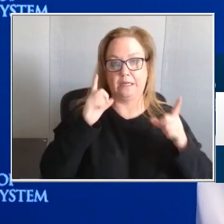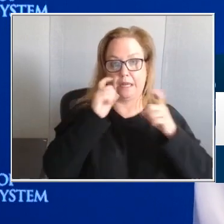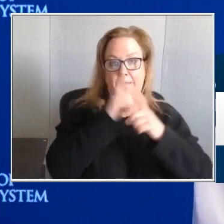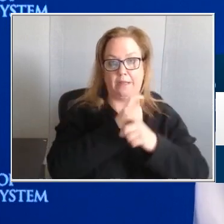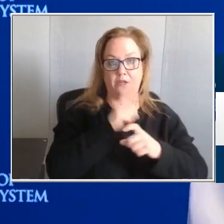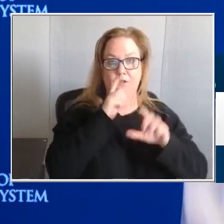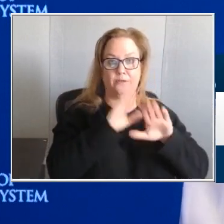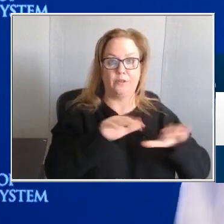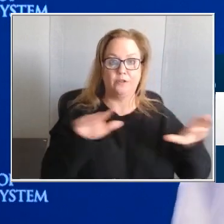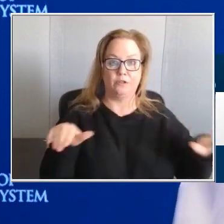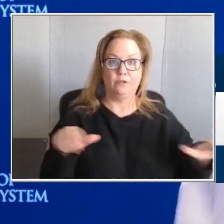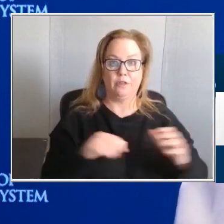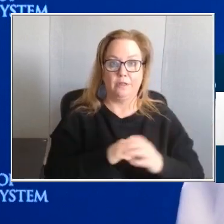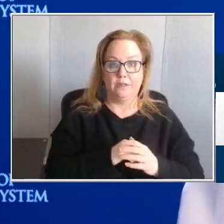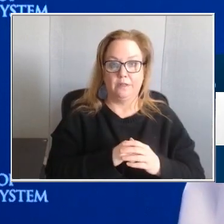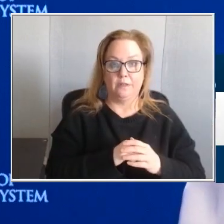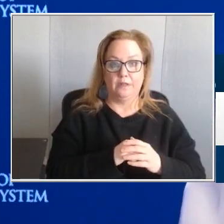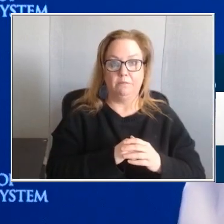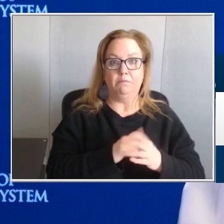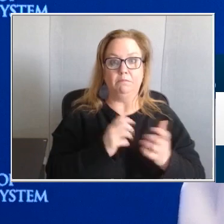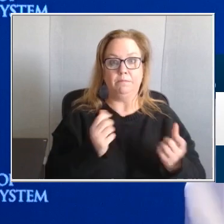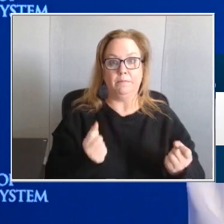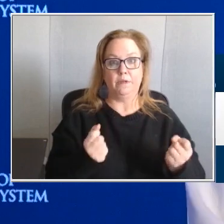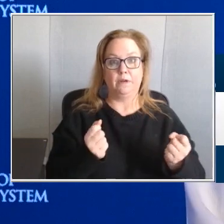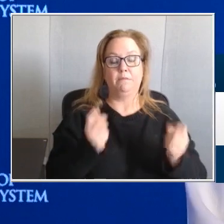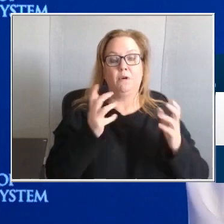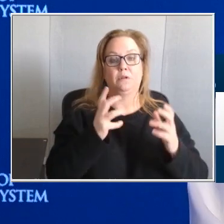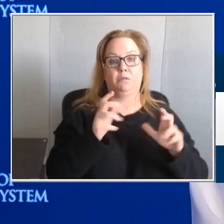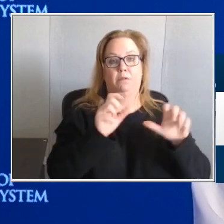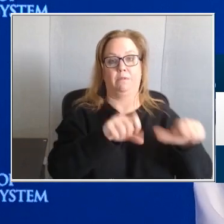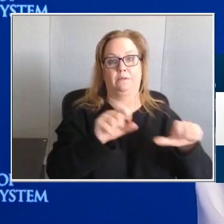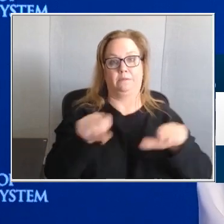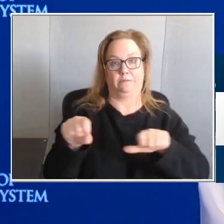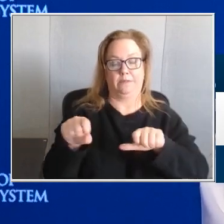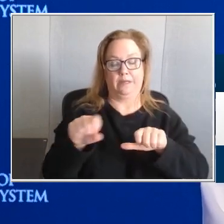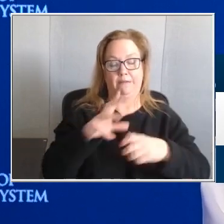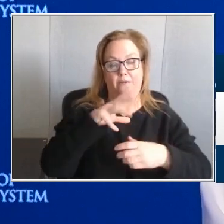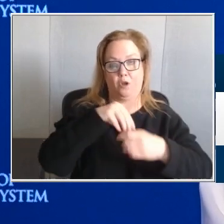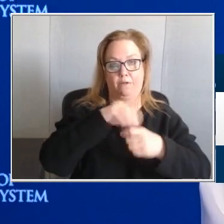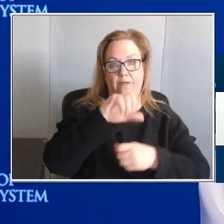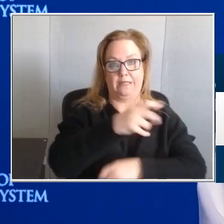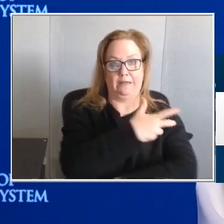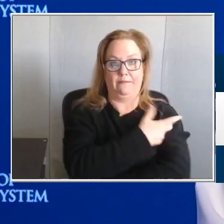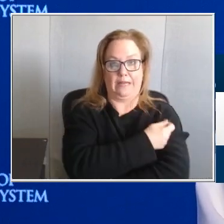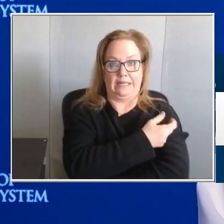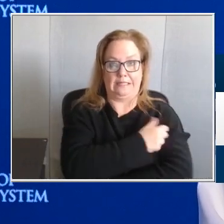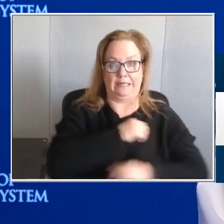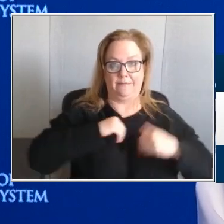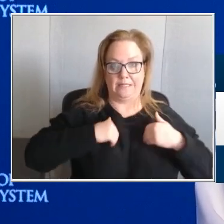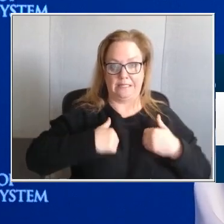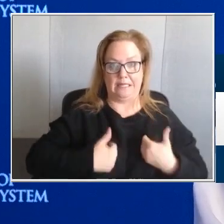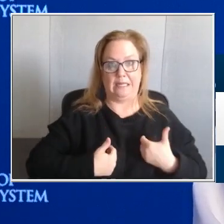So I think there are a multitude of factors involved in this vaccine fatigue for sure, but